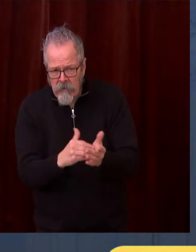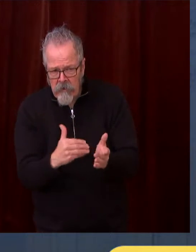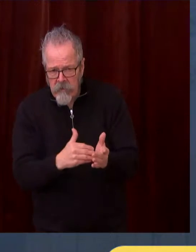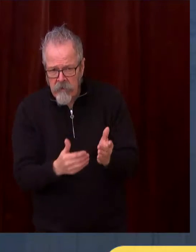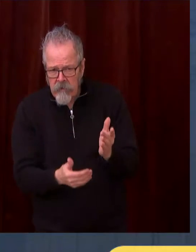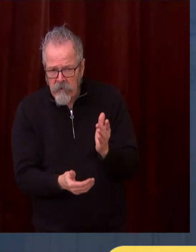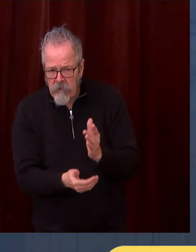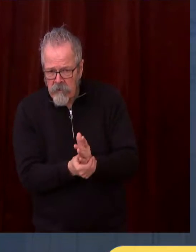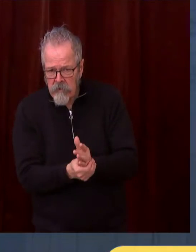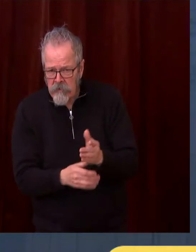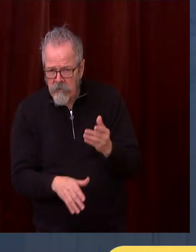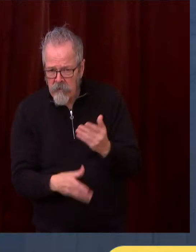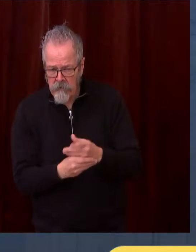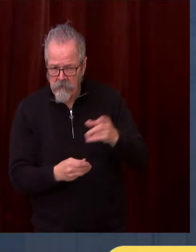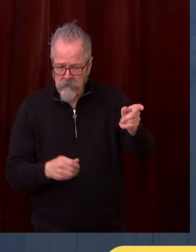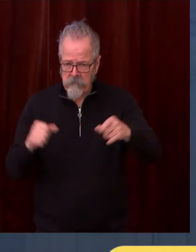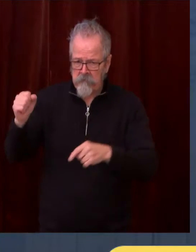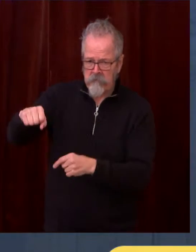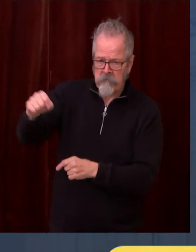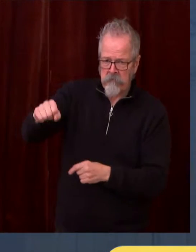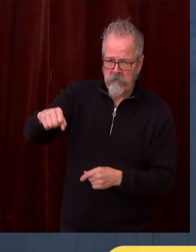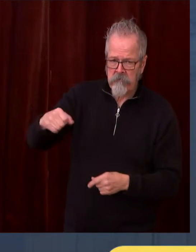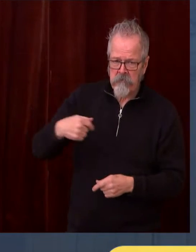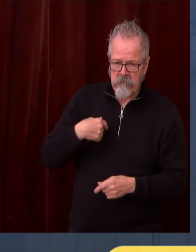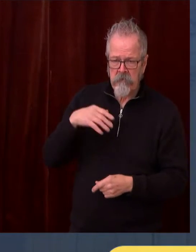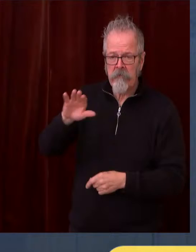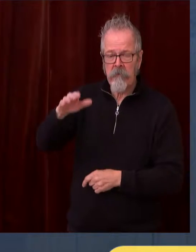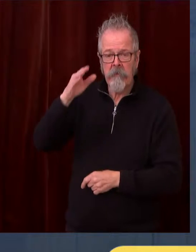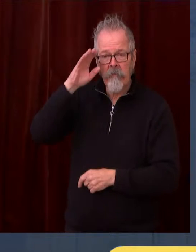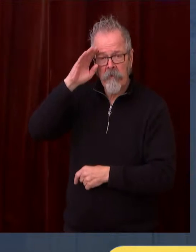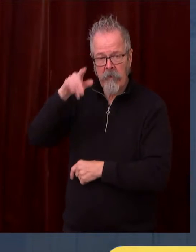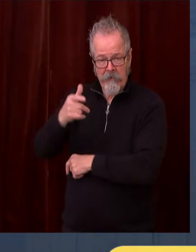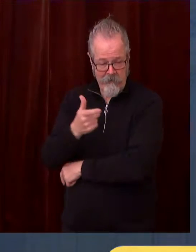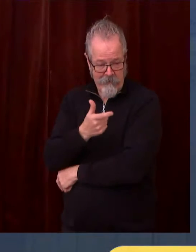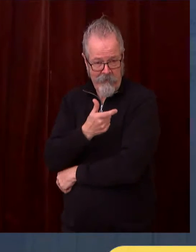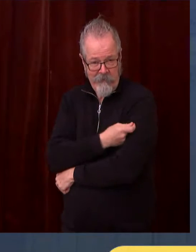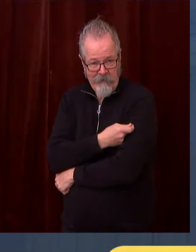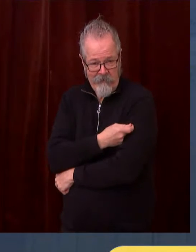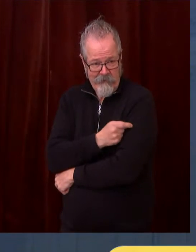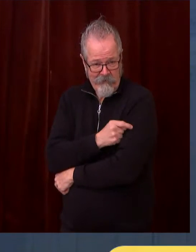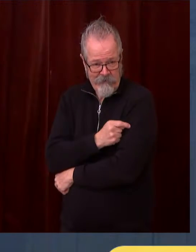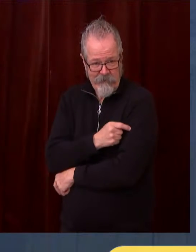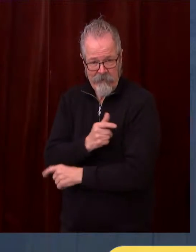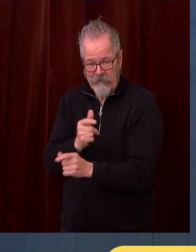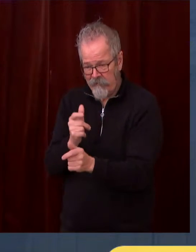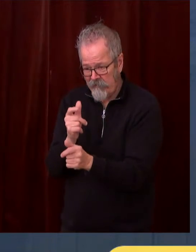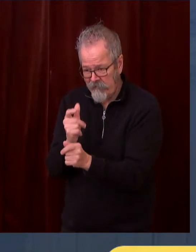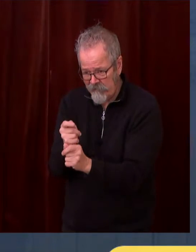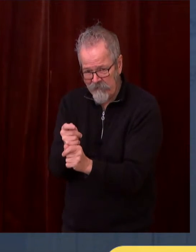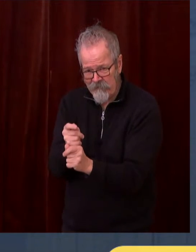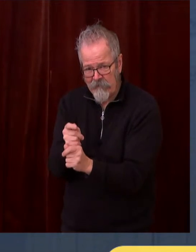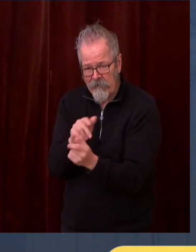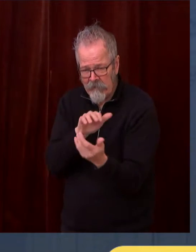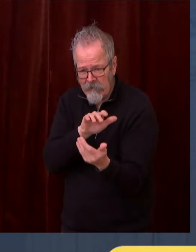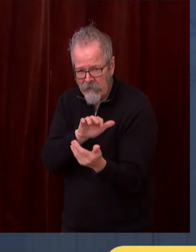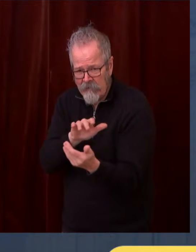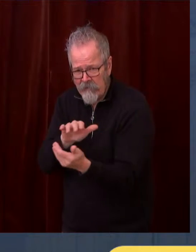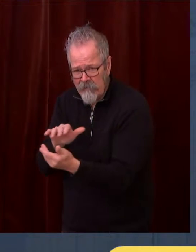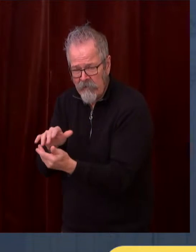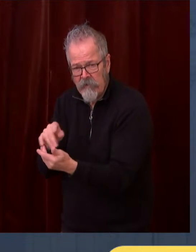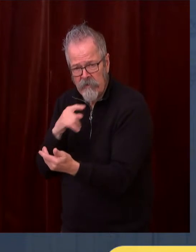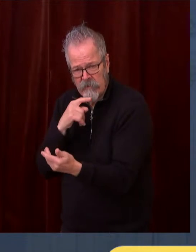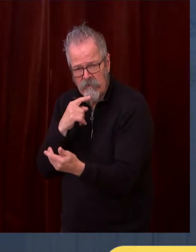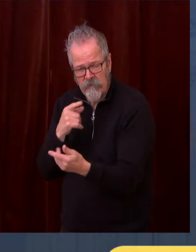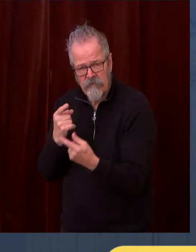of immunity following immunization, and indeed the levels that were detected in the blood samples were